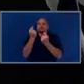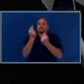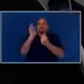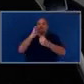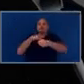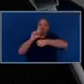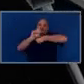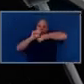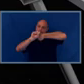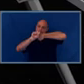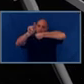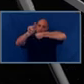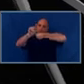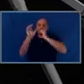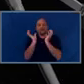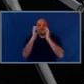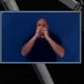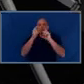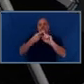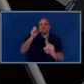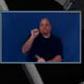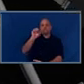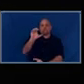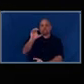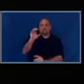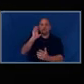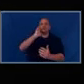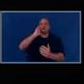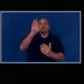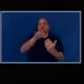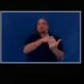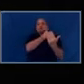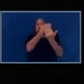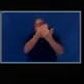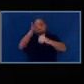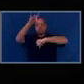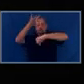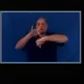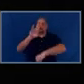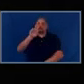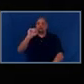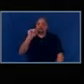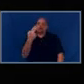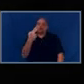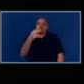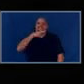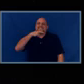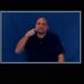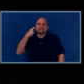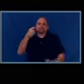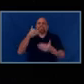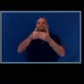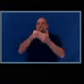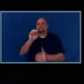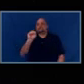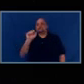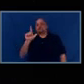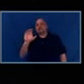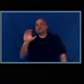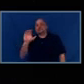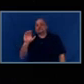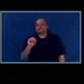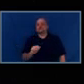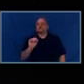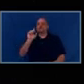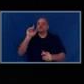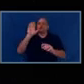spacecraft, landing in the Utah desert at the Utah Test and Training Range outside Salt Lake City, the morning of